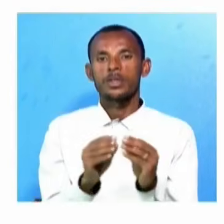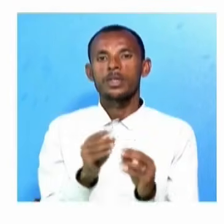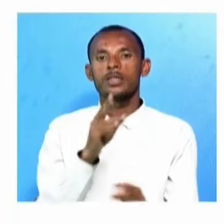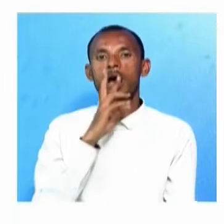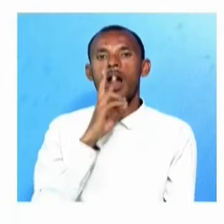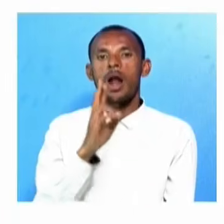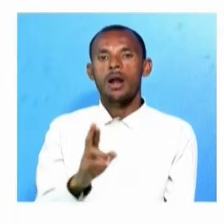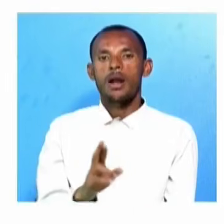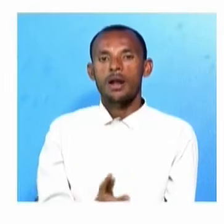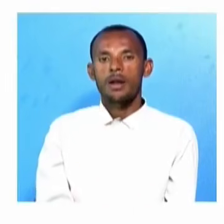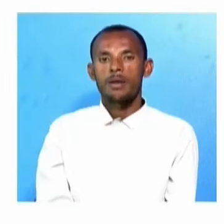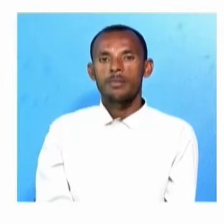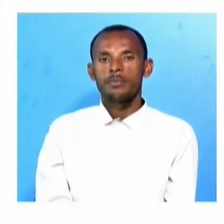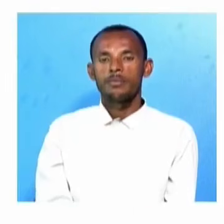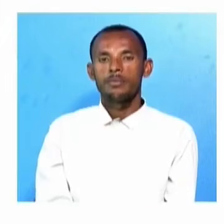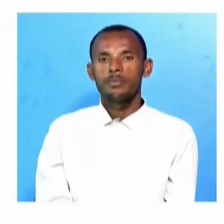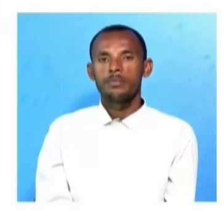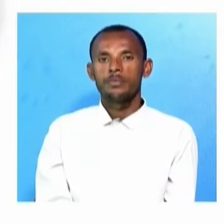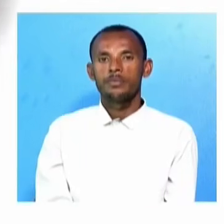are